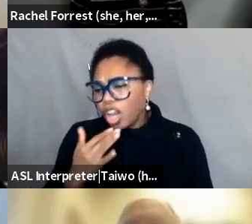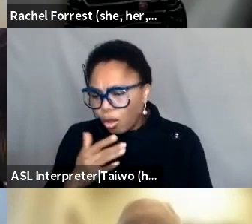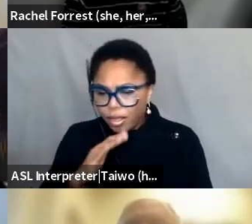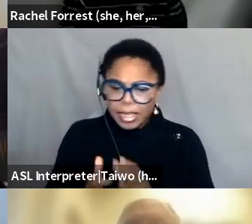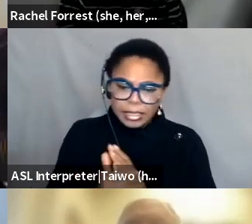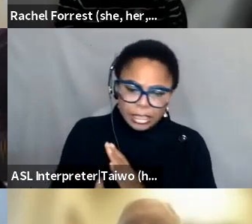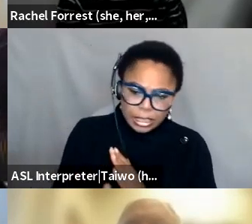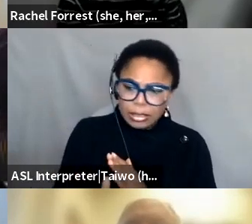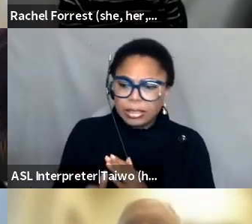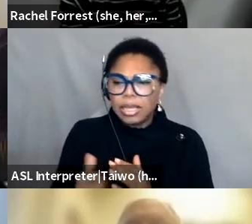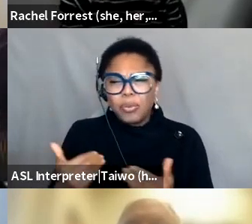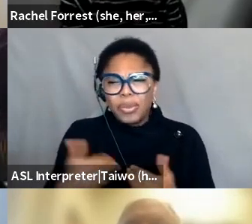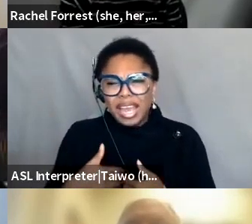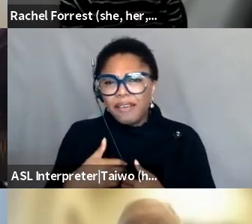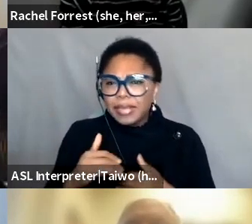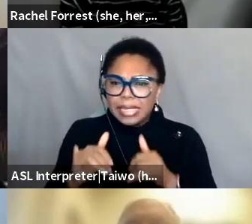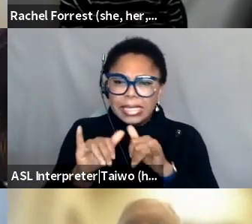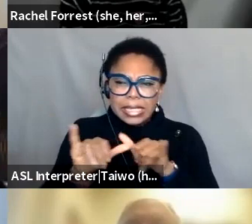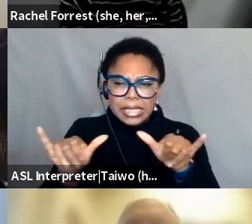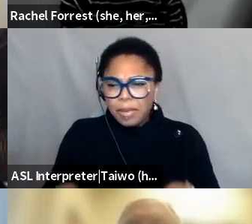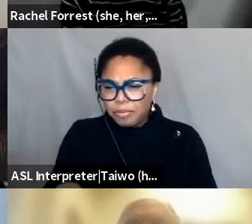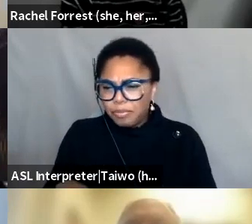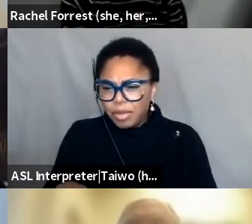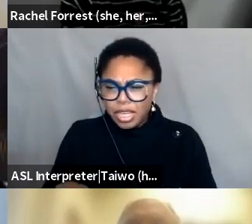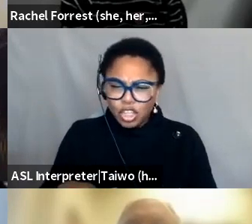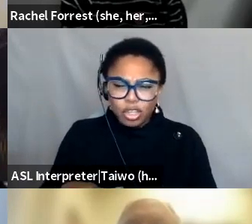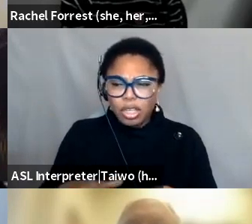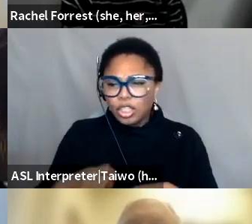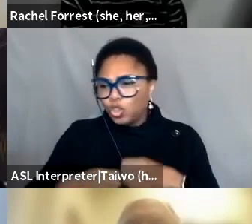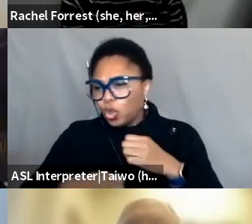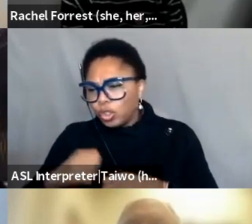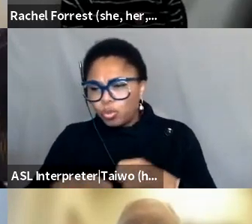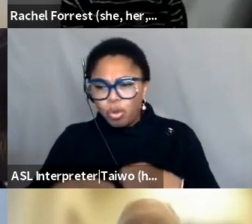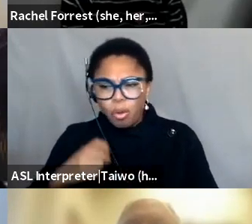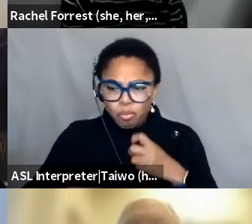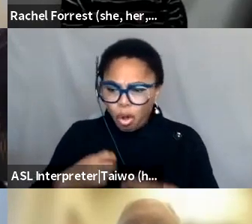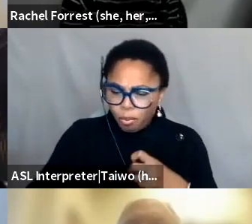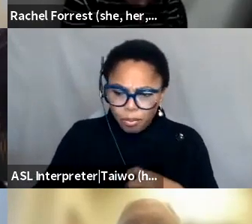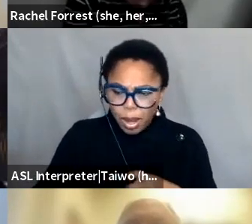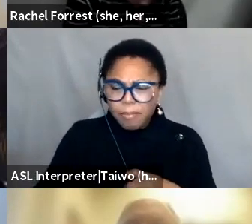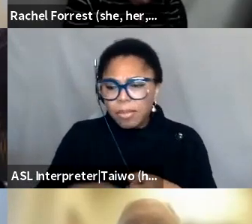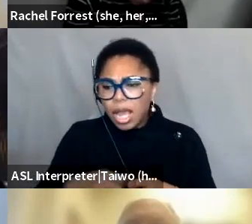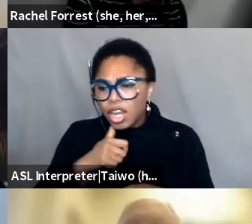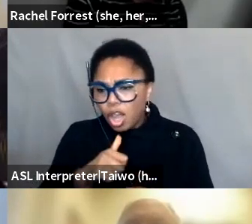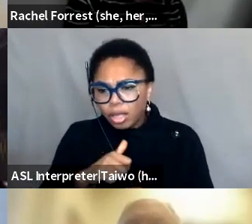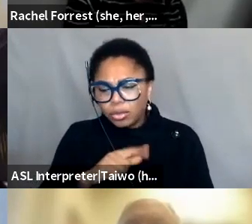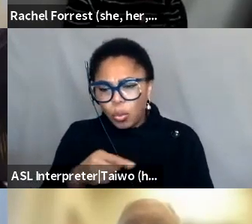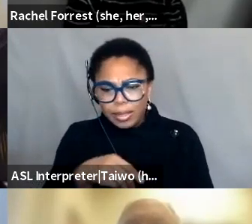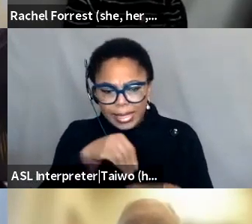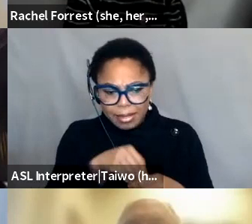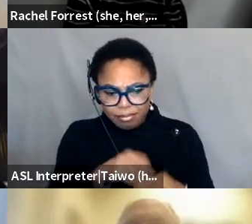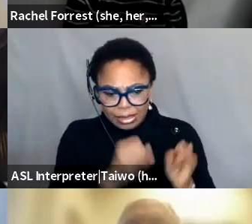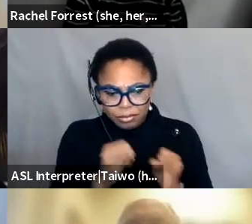systemic sort of issue, a structural issue that's being addressed that's outside of individuals. So I feel like what was lost is